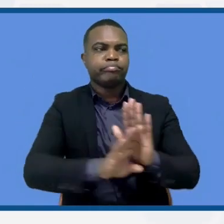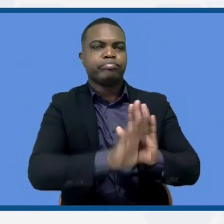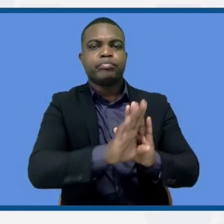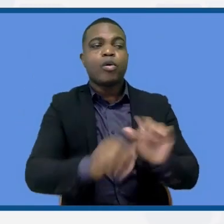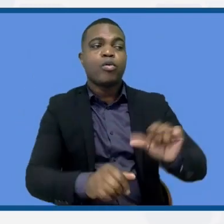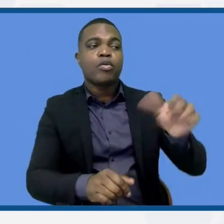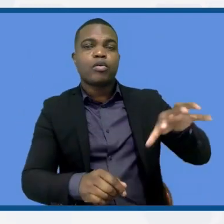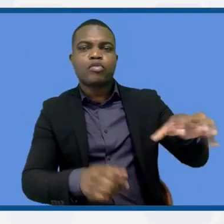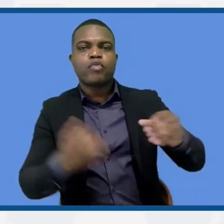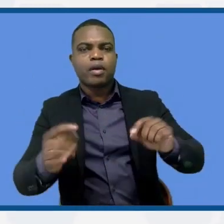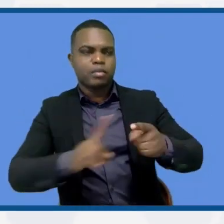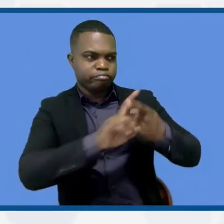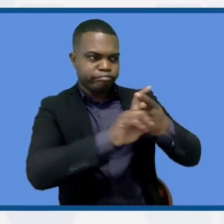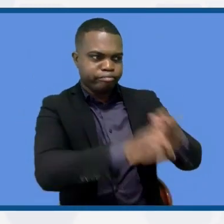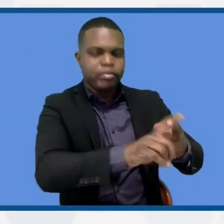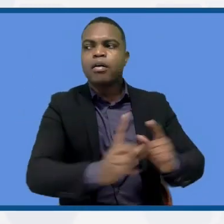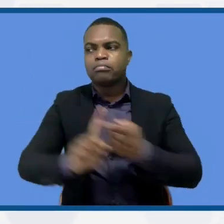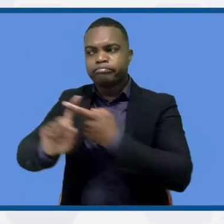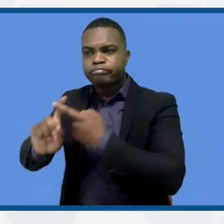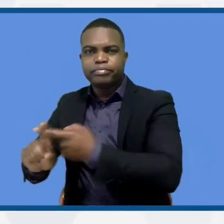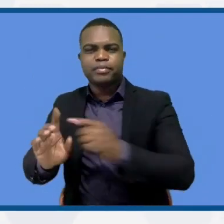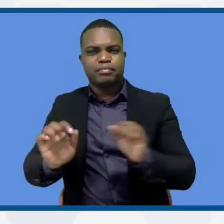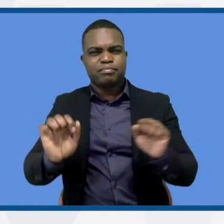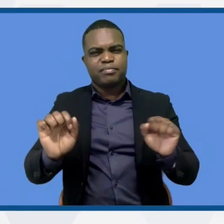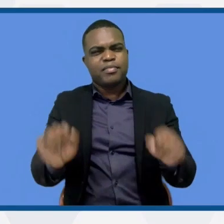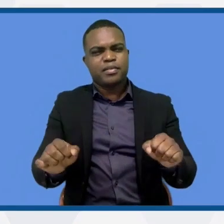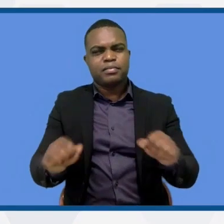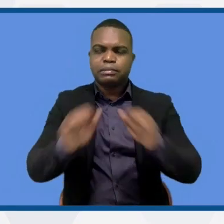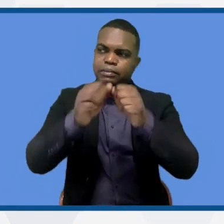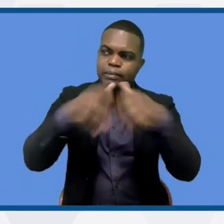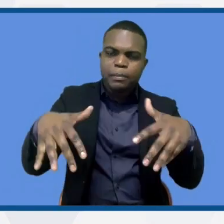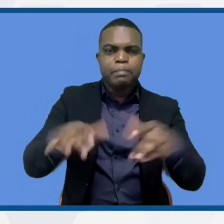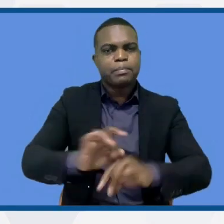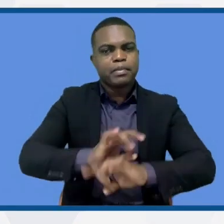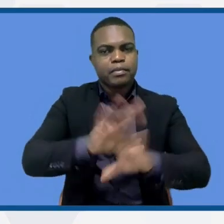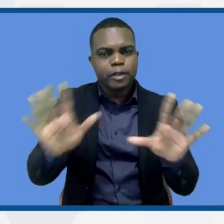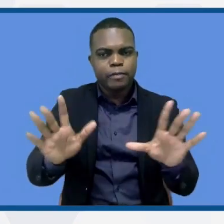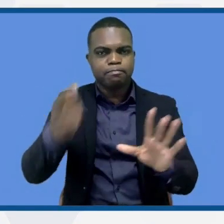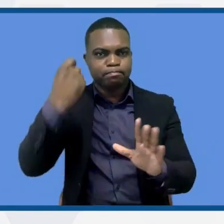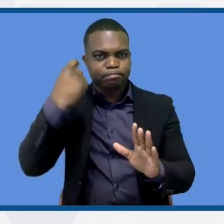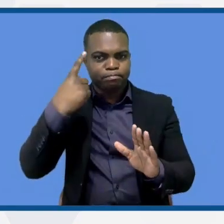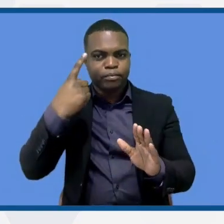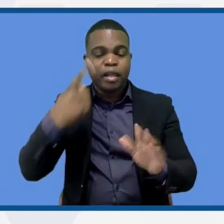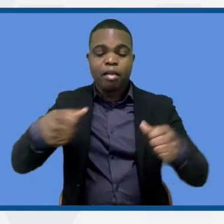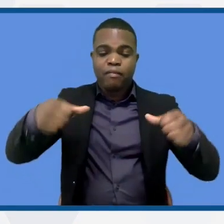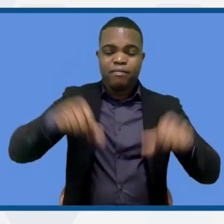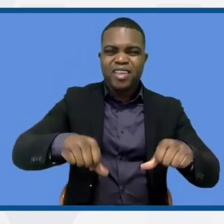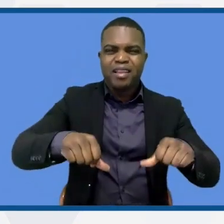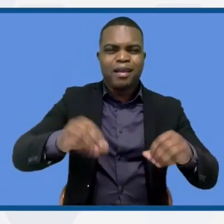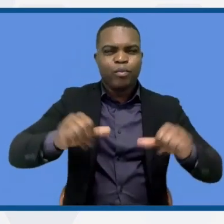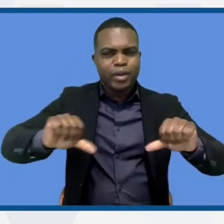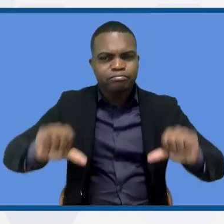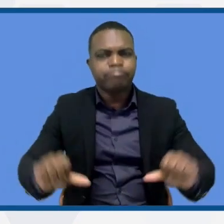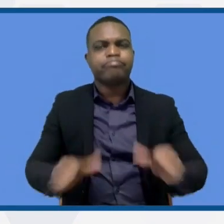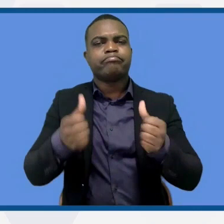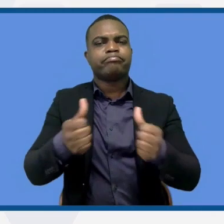UNDRR Regional Office is now bringing this work to the region and is engaged on implementing the principles for resilient